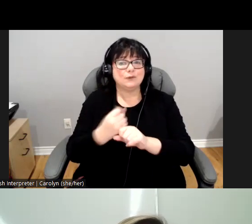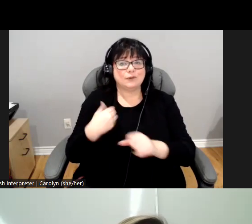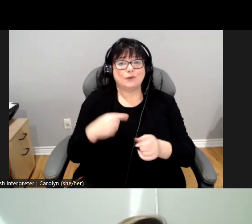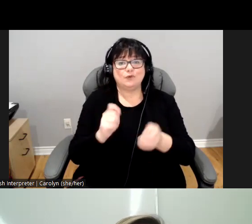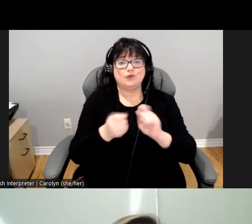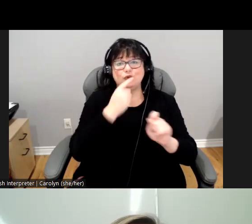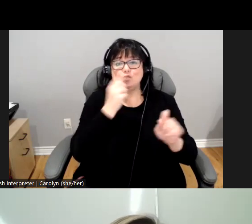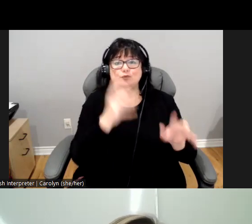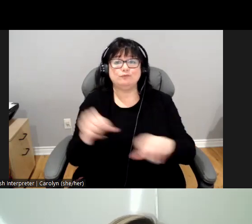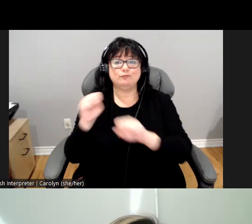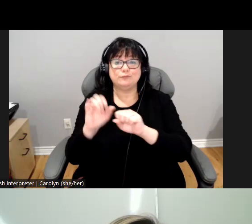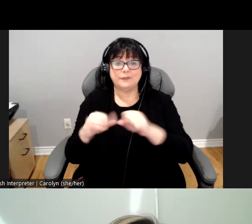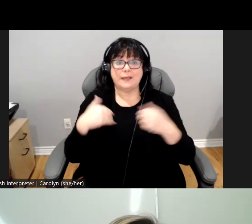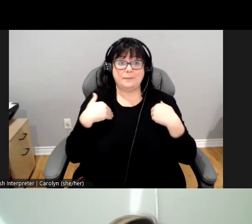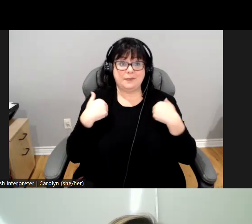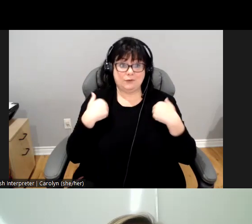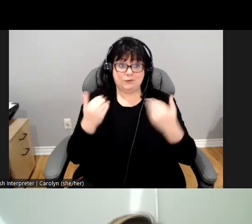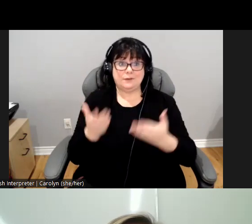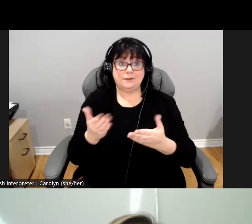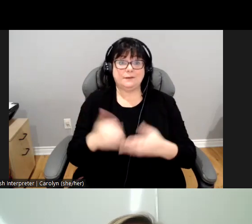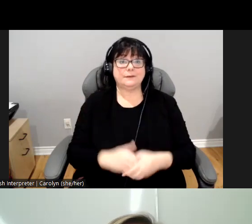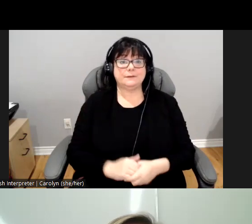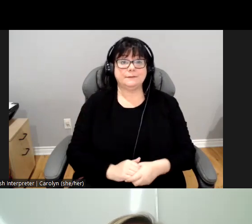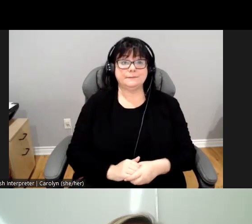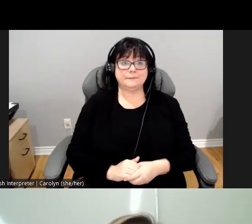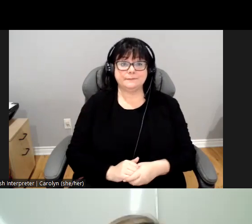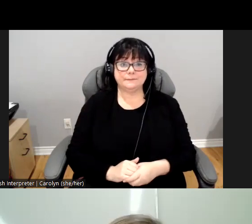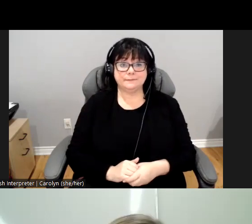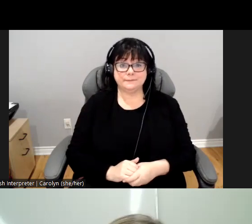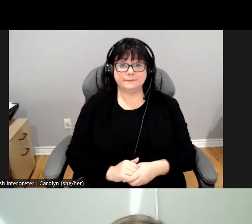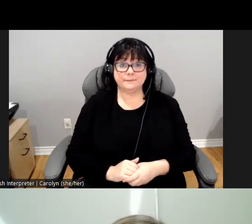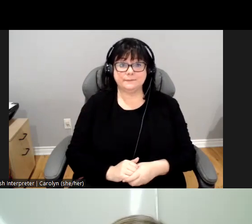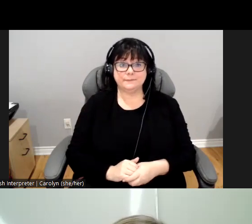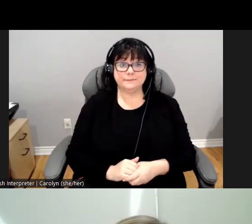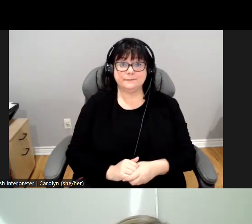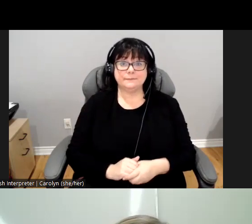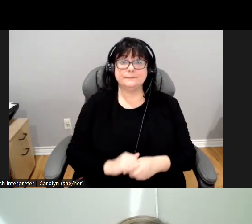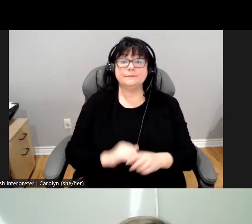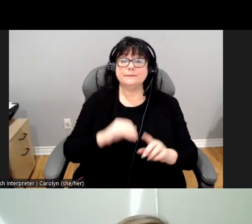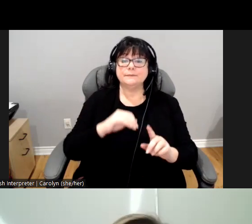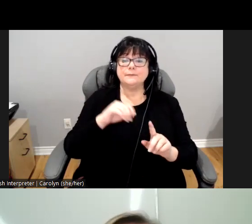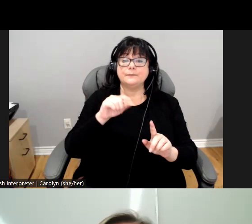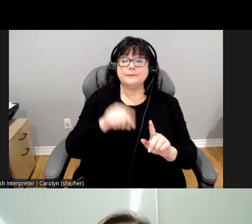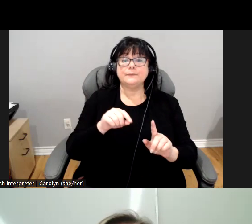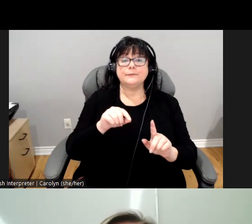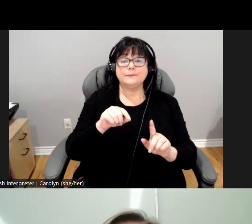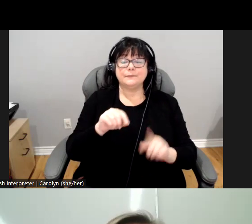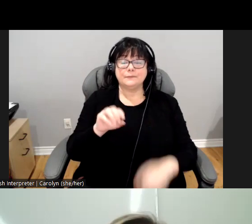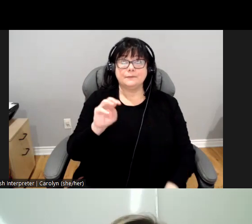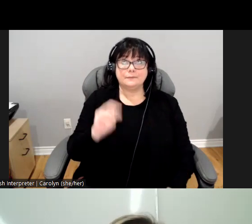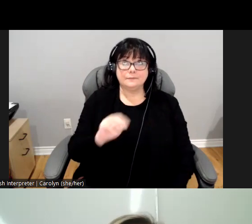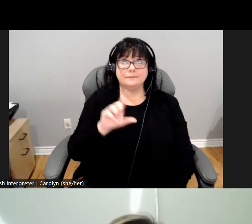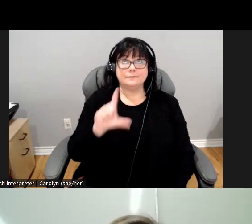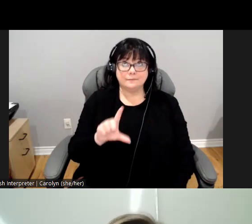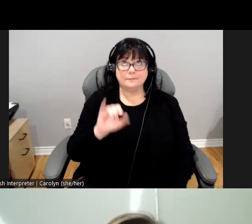And when ESL changed ministries, the Ministry of Labor, Immigration, Training and Skills